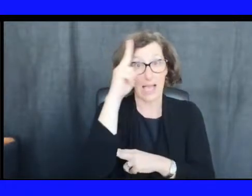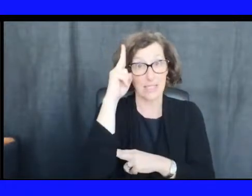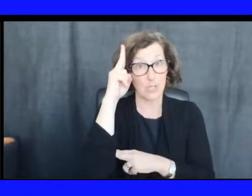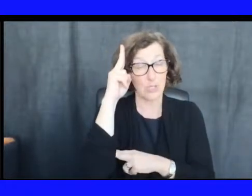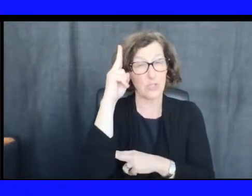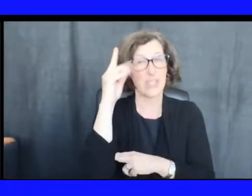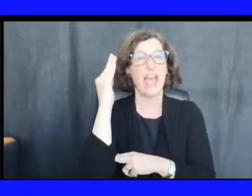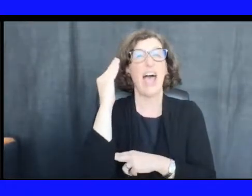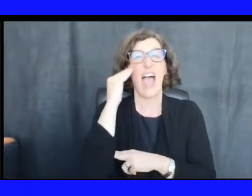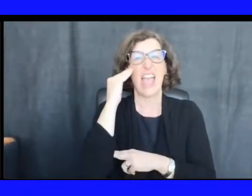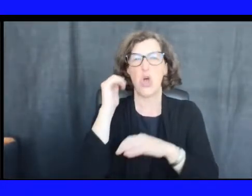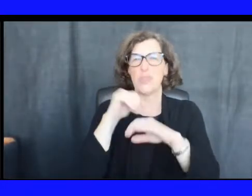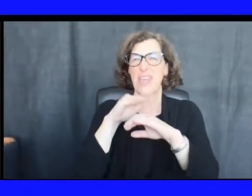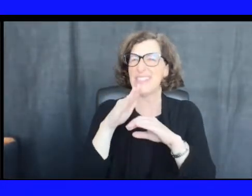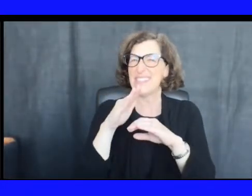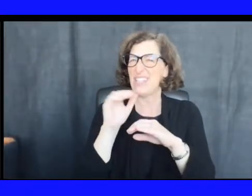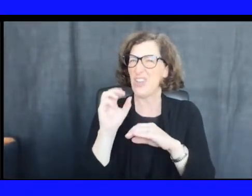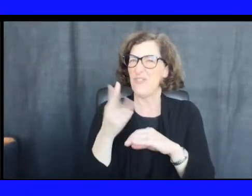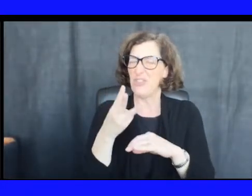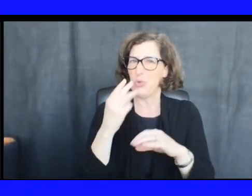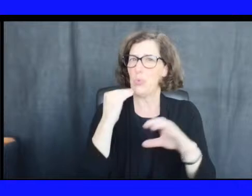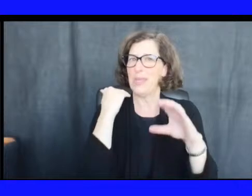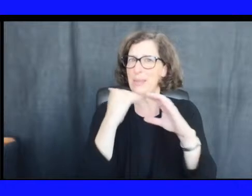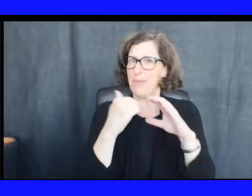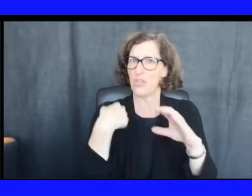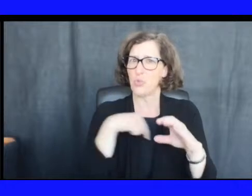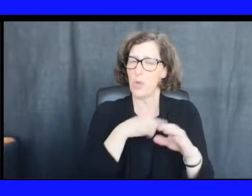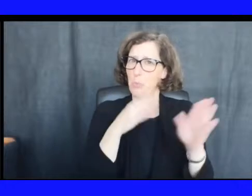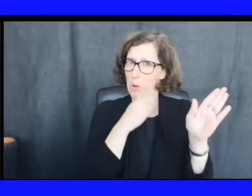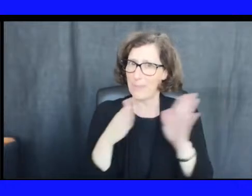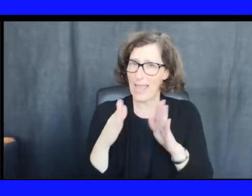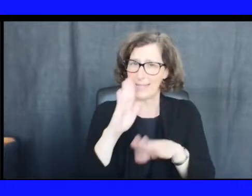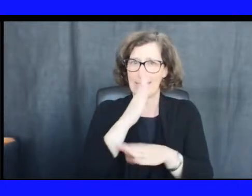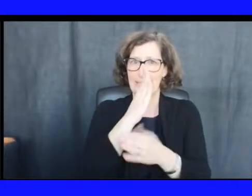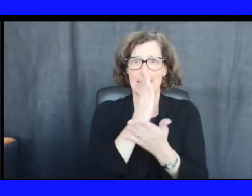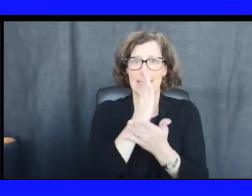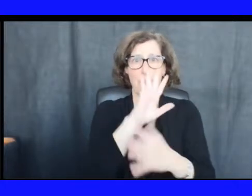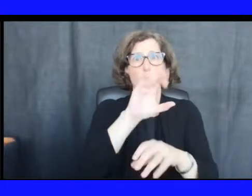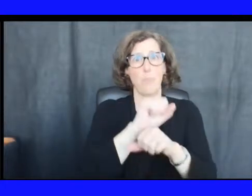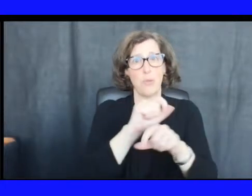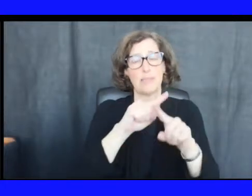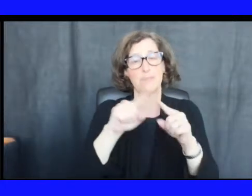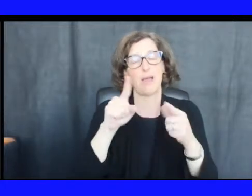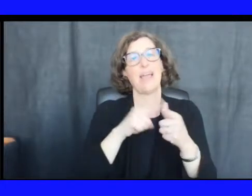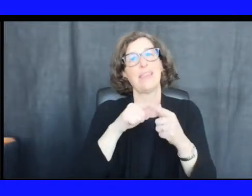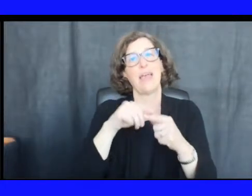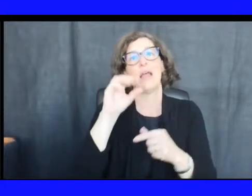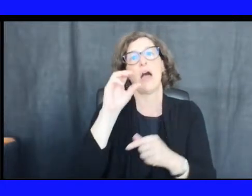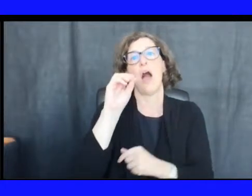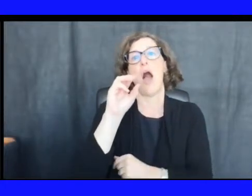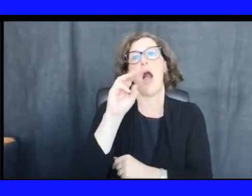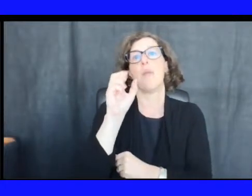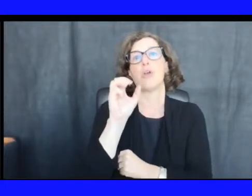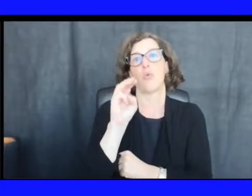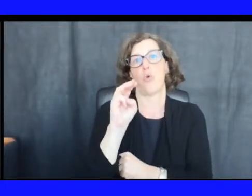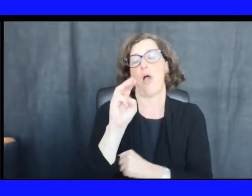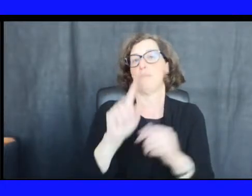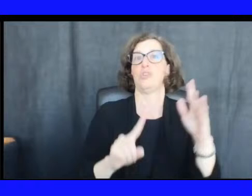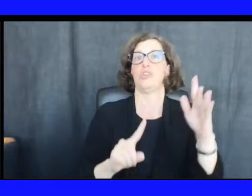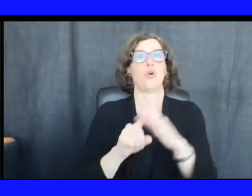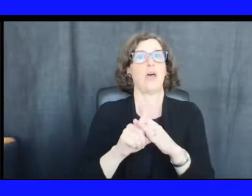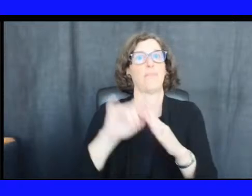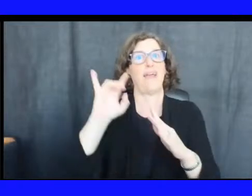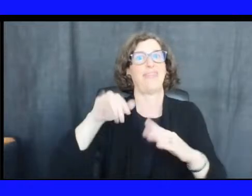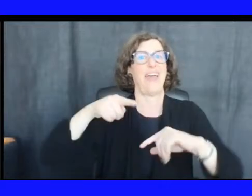about the facilities, what they are doing, and the great work that they are the patients. I know that when we visit